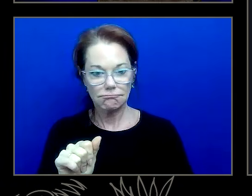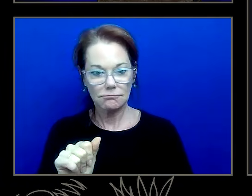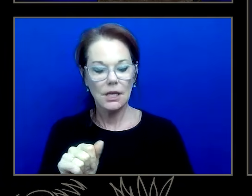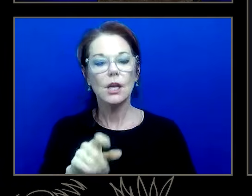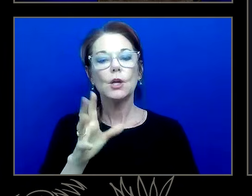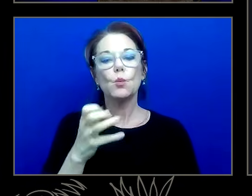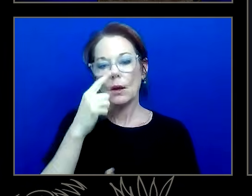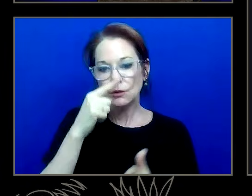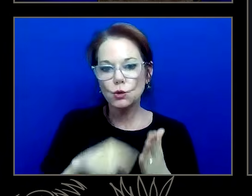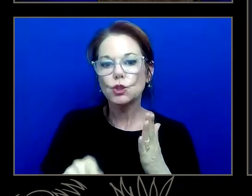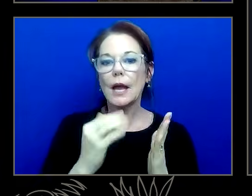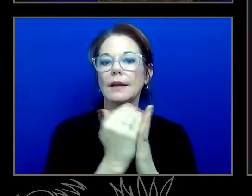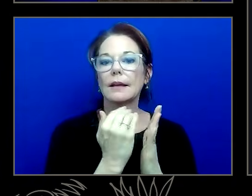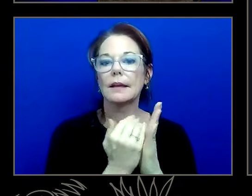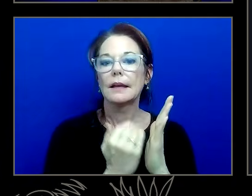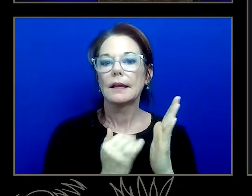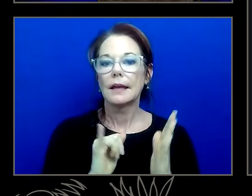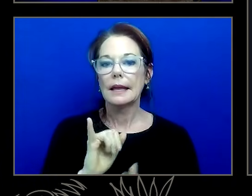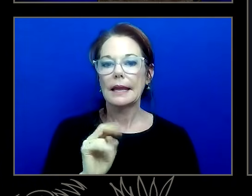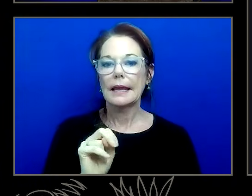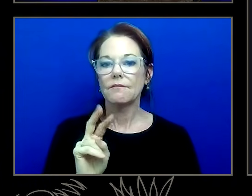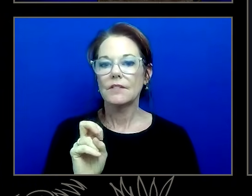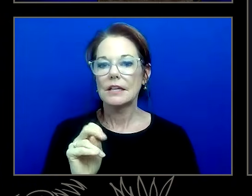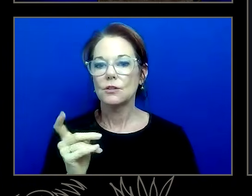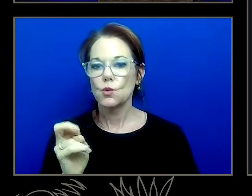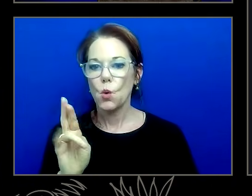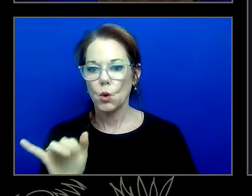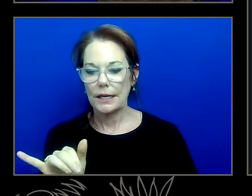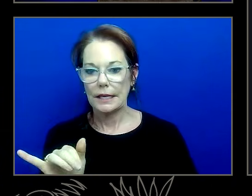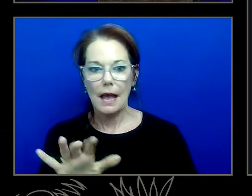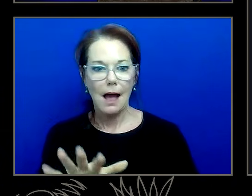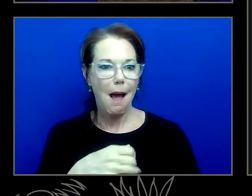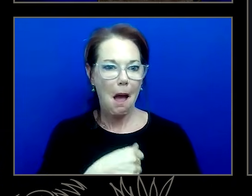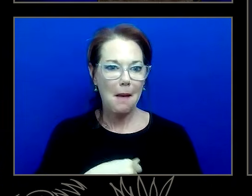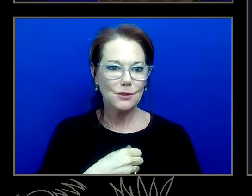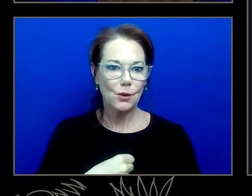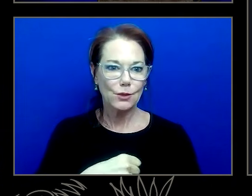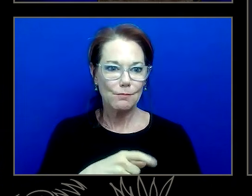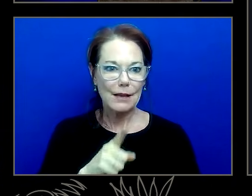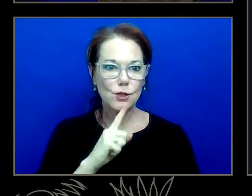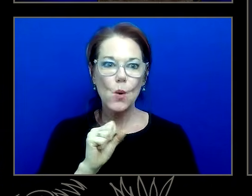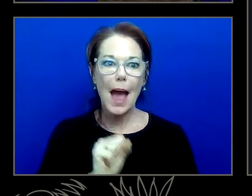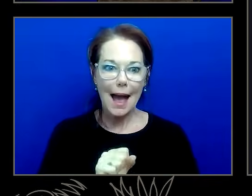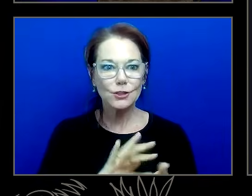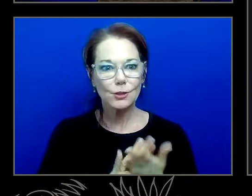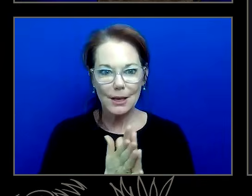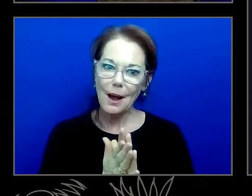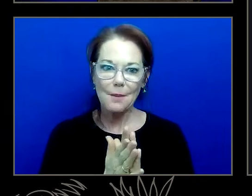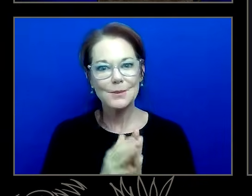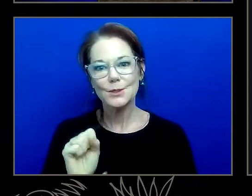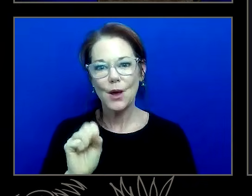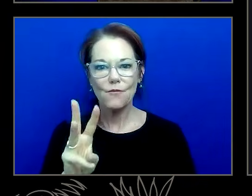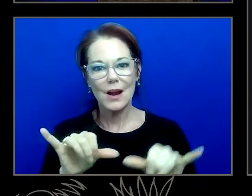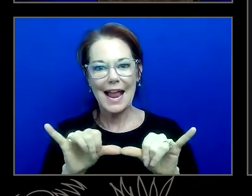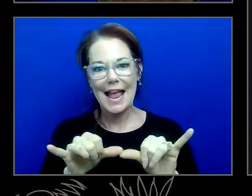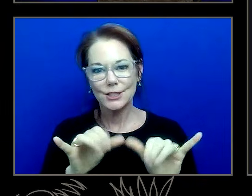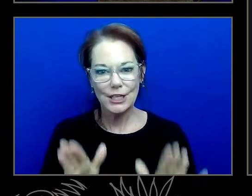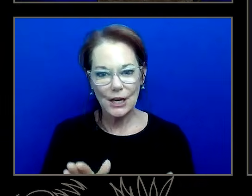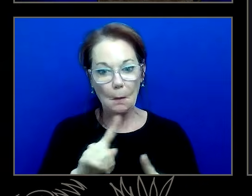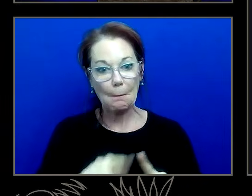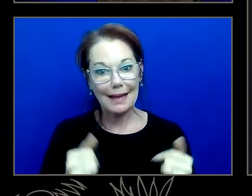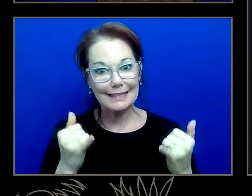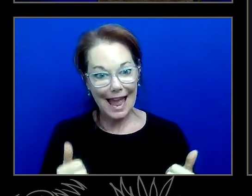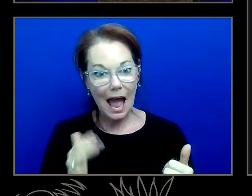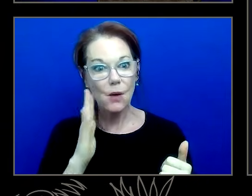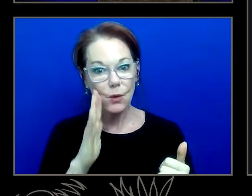the inventory. So I'm sorry for making you actual software engineers, but like we are going to do a little bit